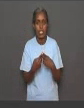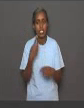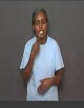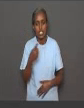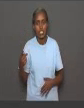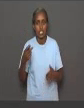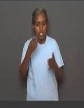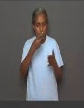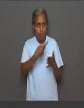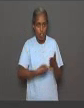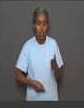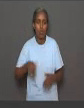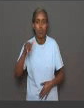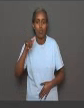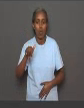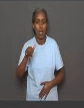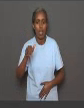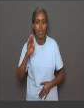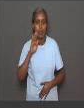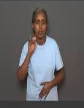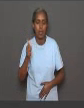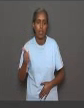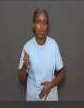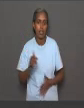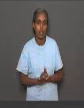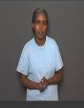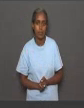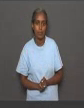each value of y by a.